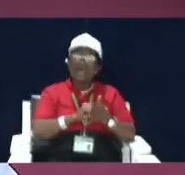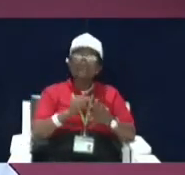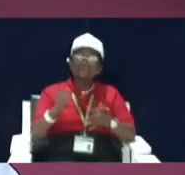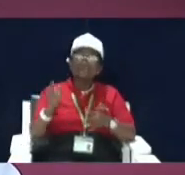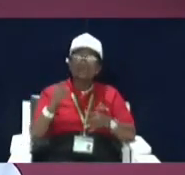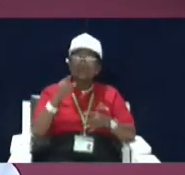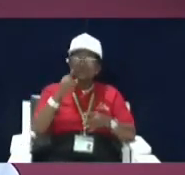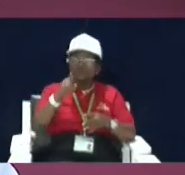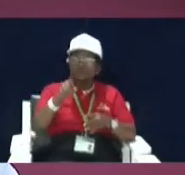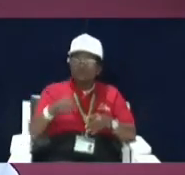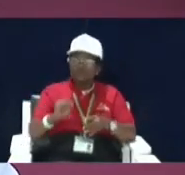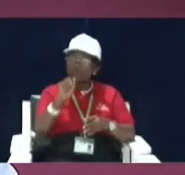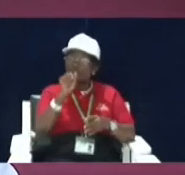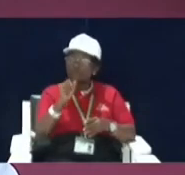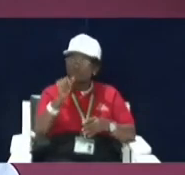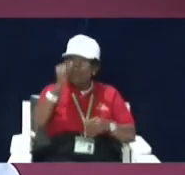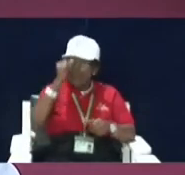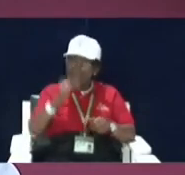of Job.